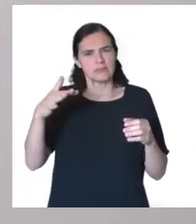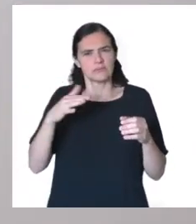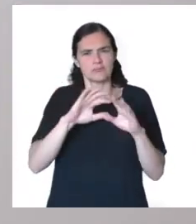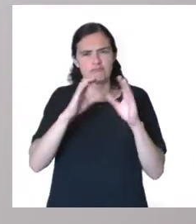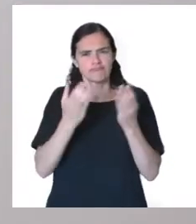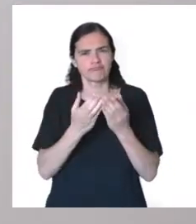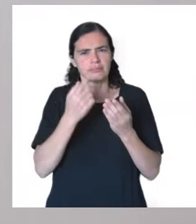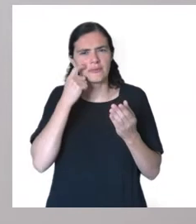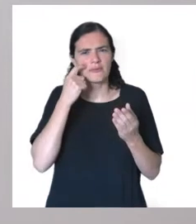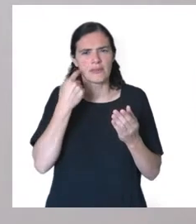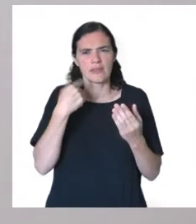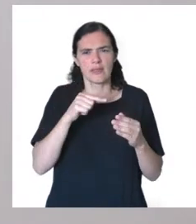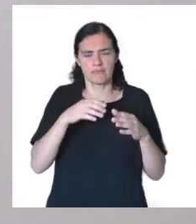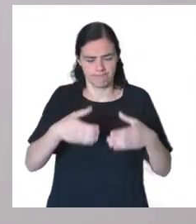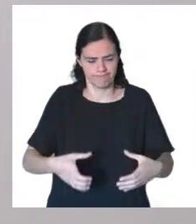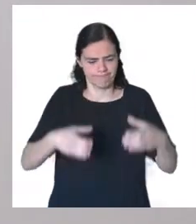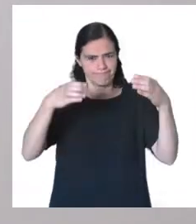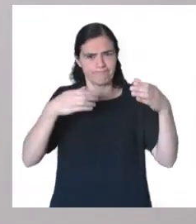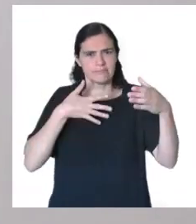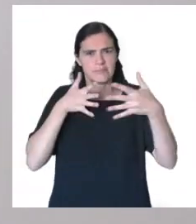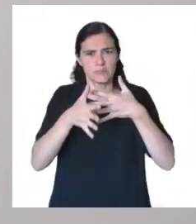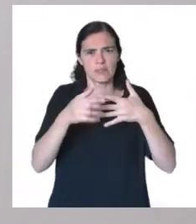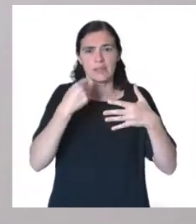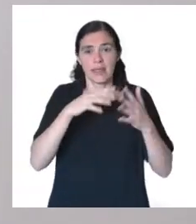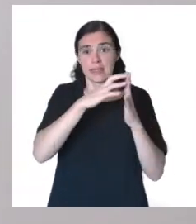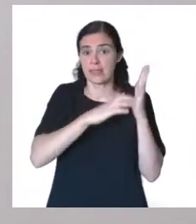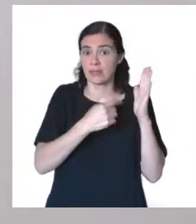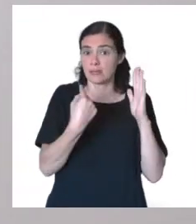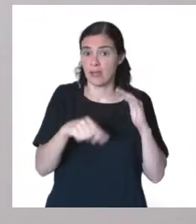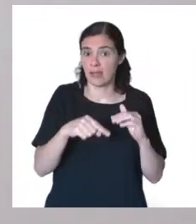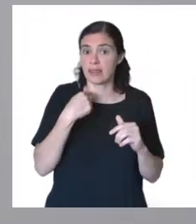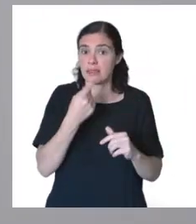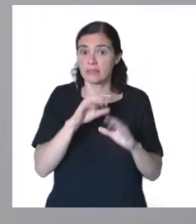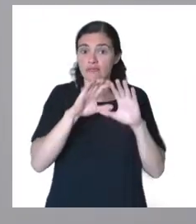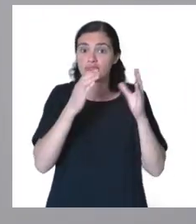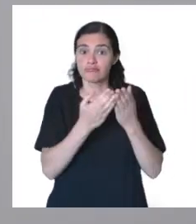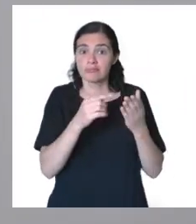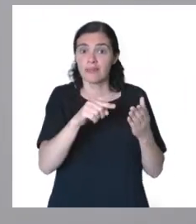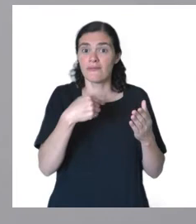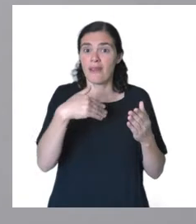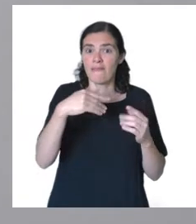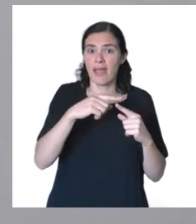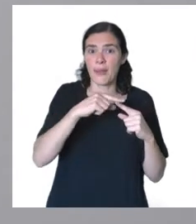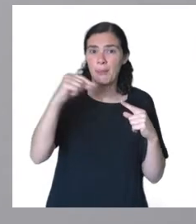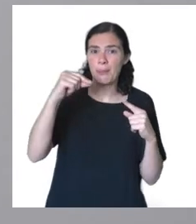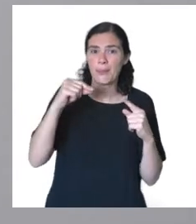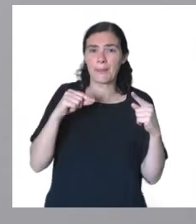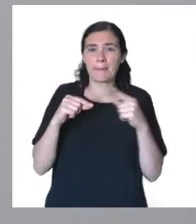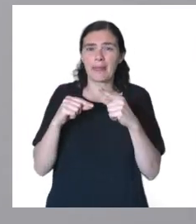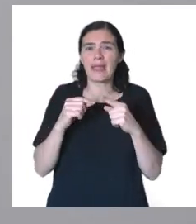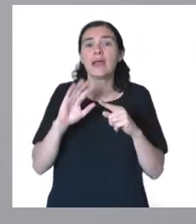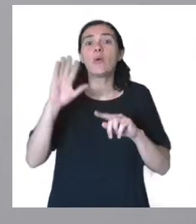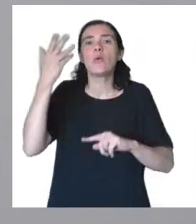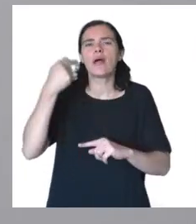glass sphere on a transparent pedestal, comes with a text that says this sphere will be